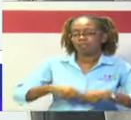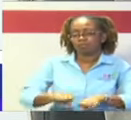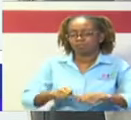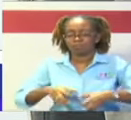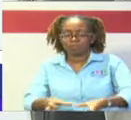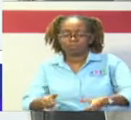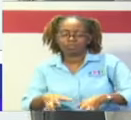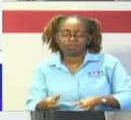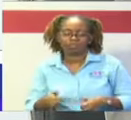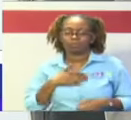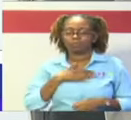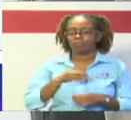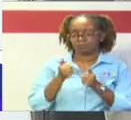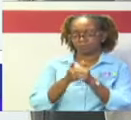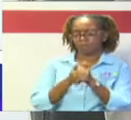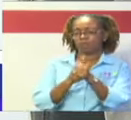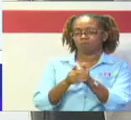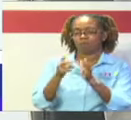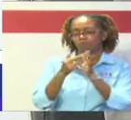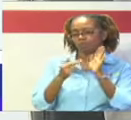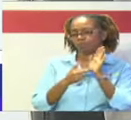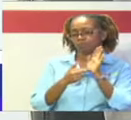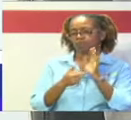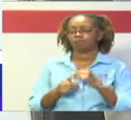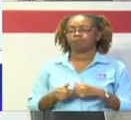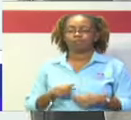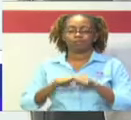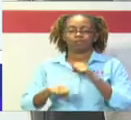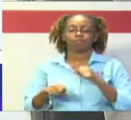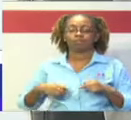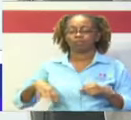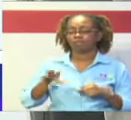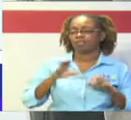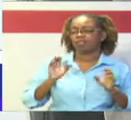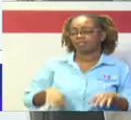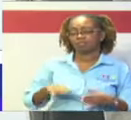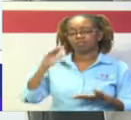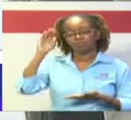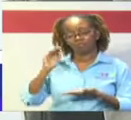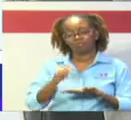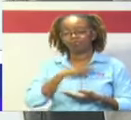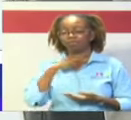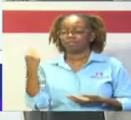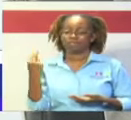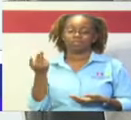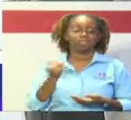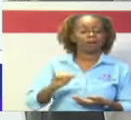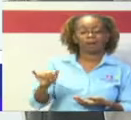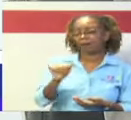would like to believe that we can lower the risk of transmission even in those settings. So hopefully that answers the two questions.